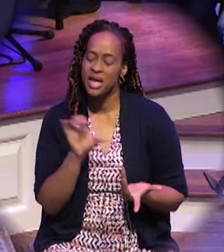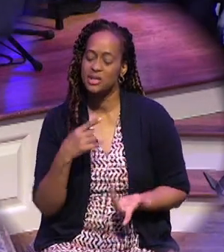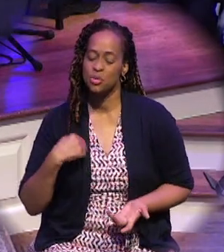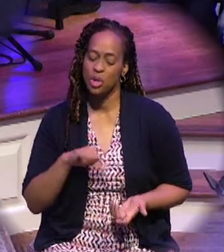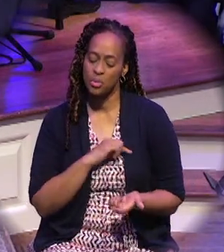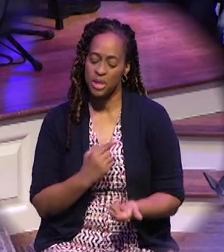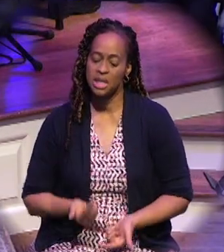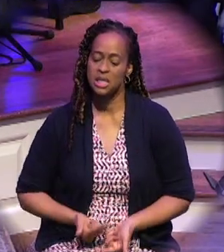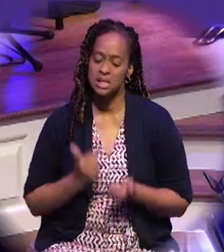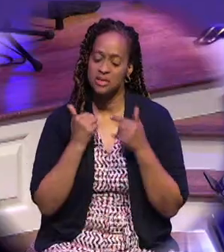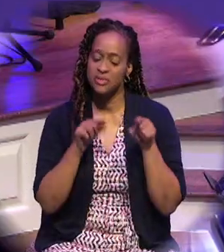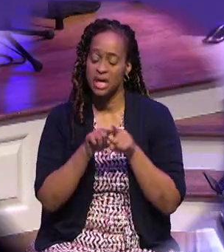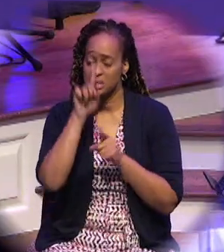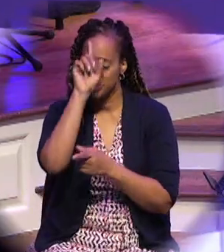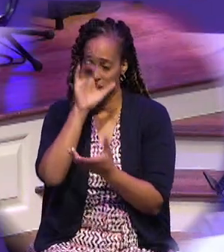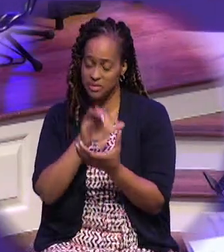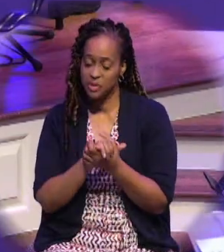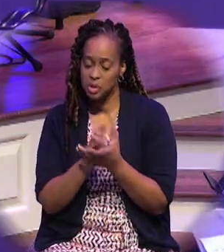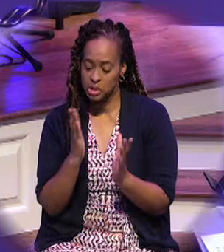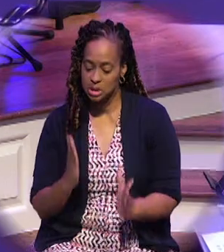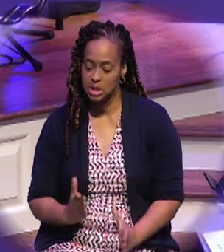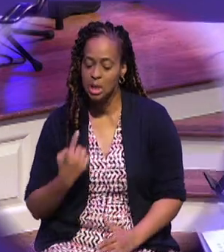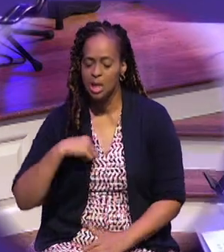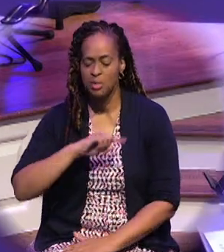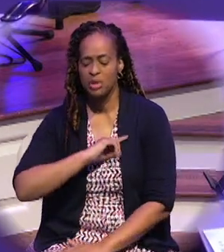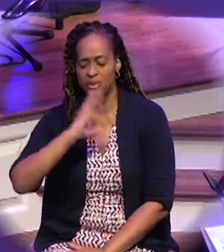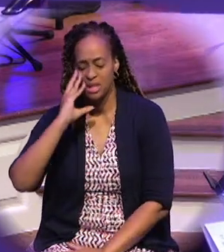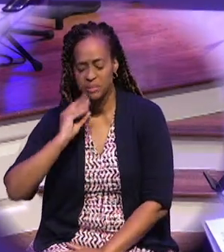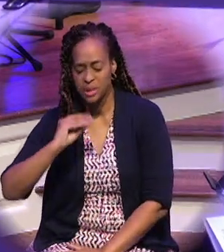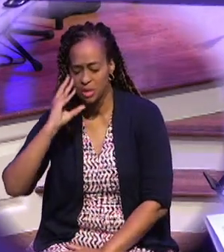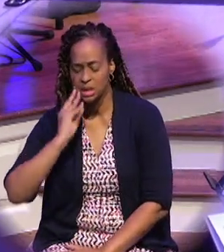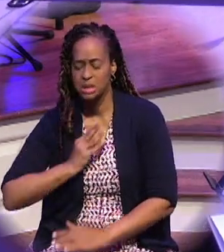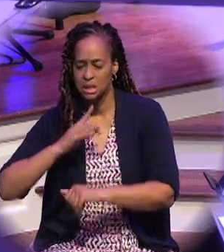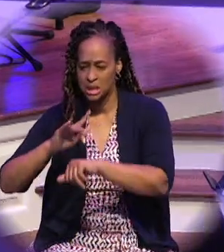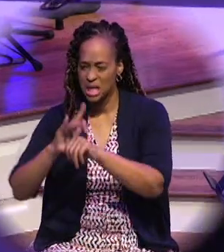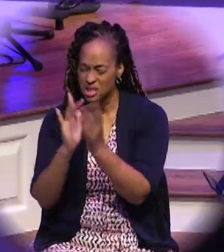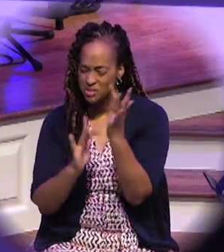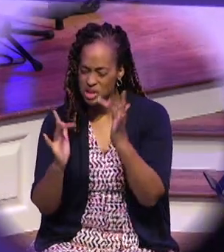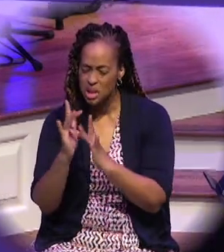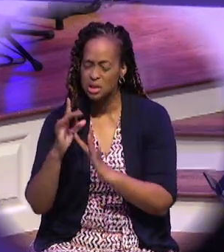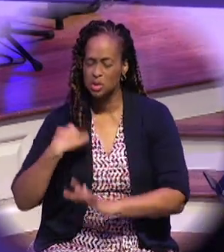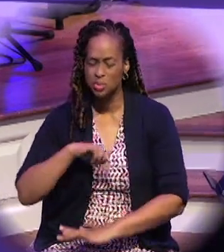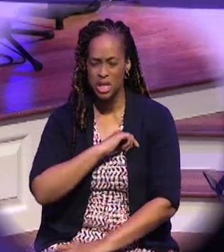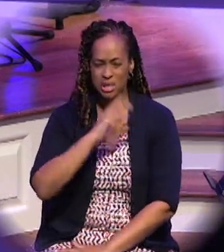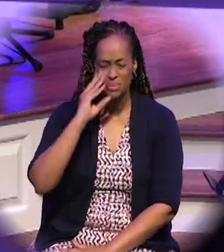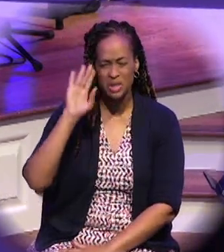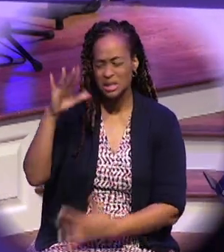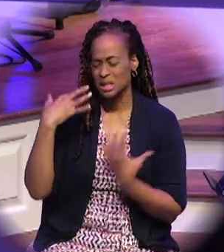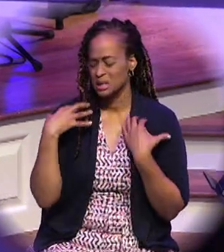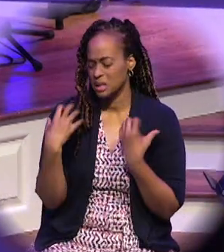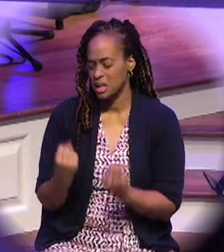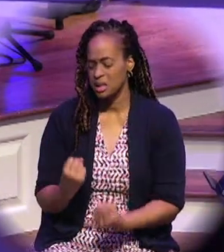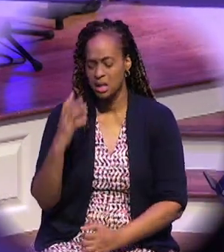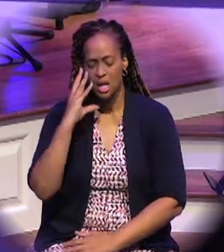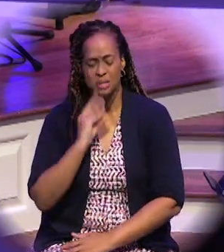live as believers. We've experienced the touch of Jesus. We've experienced his healing. We've experienced days of great joy